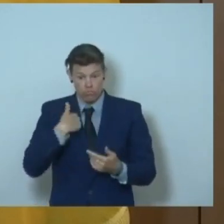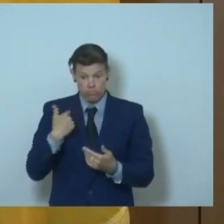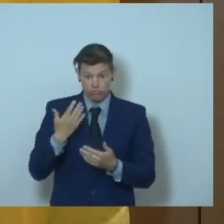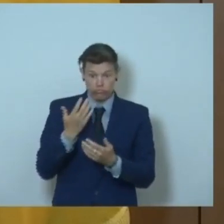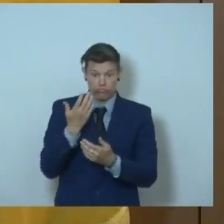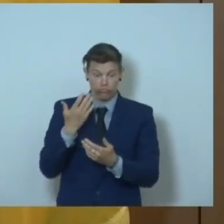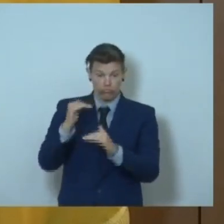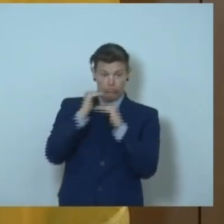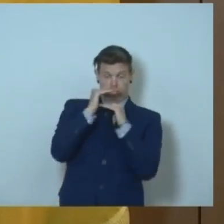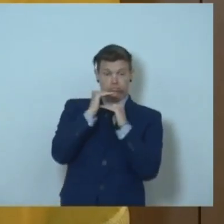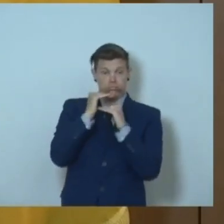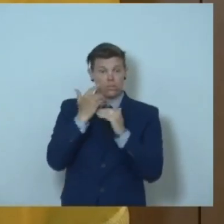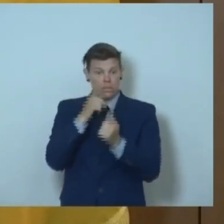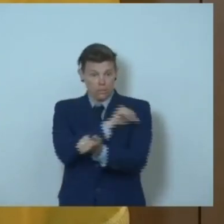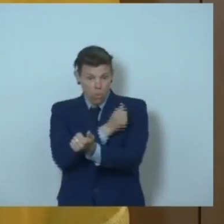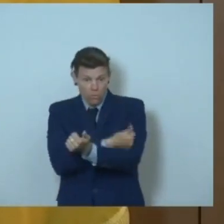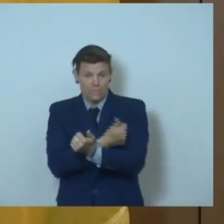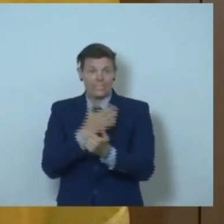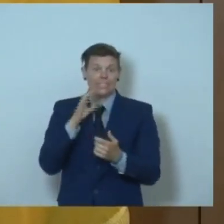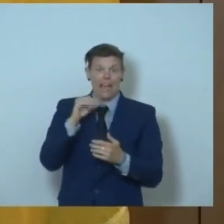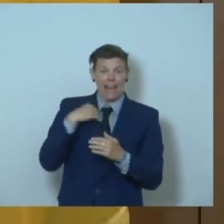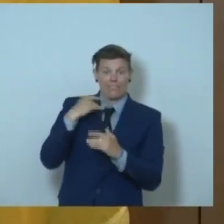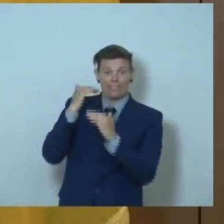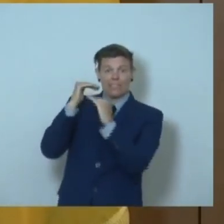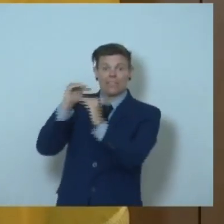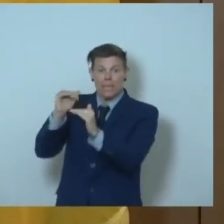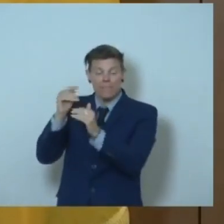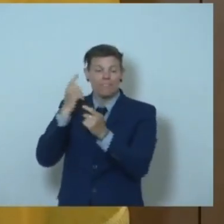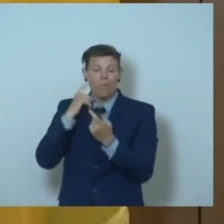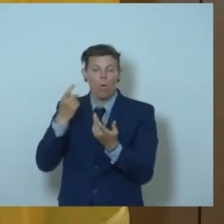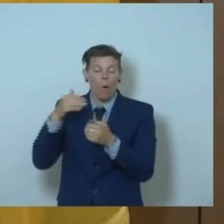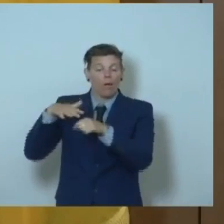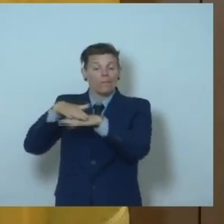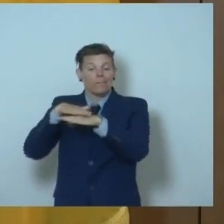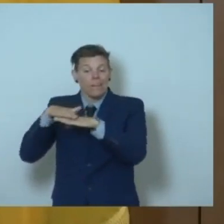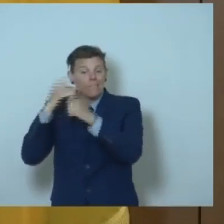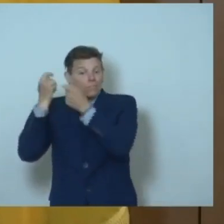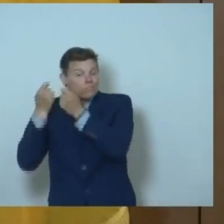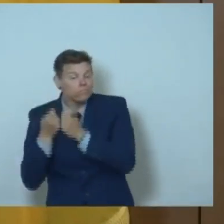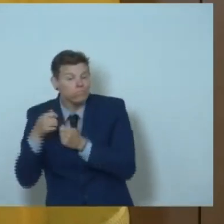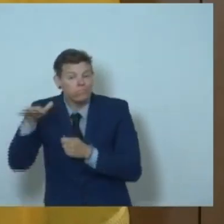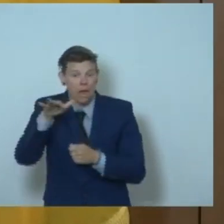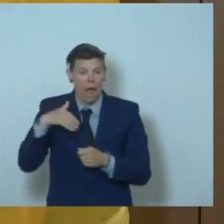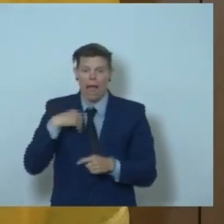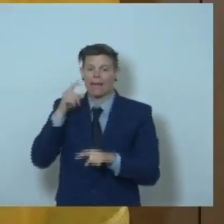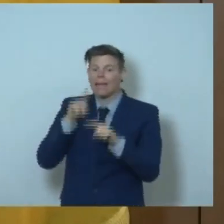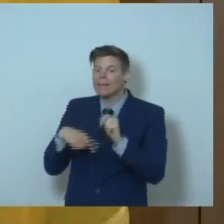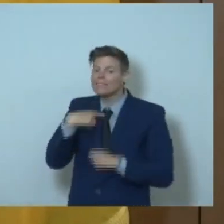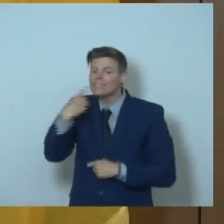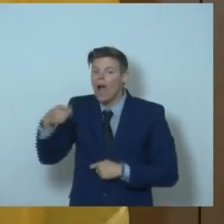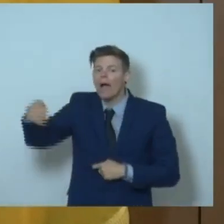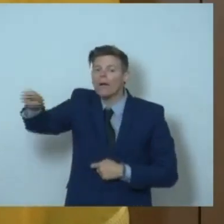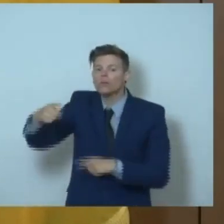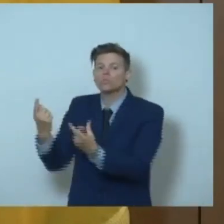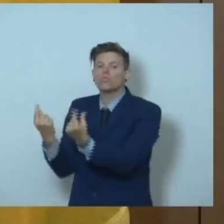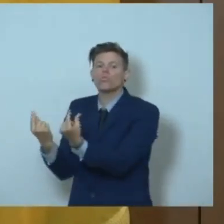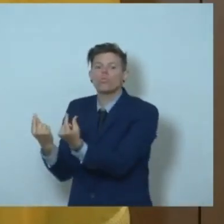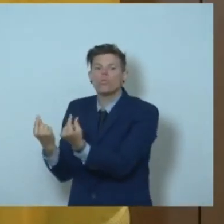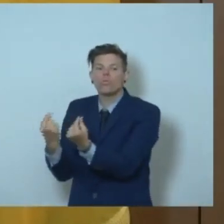have been really good partners. I can't tell New Mexicans whether sovereign nations will go